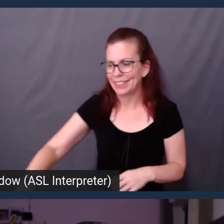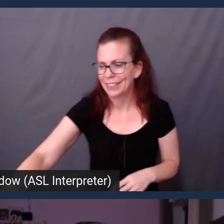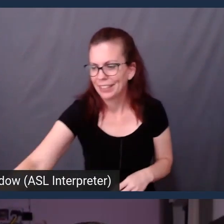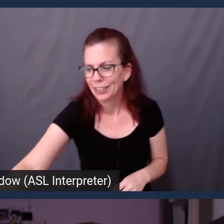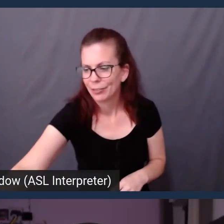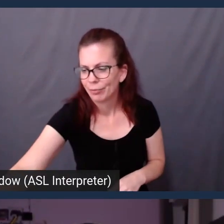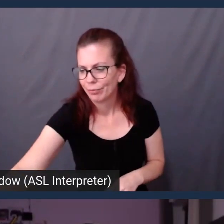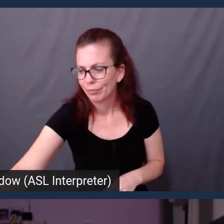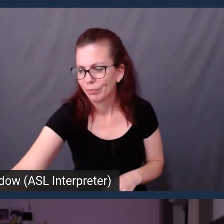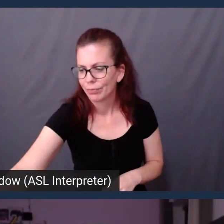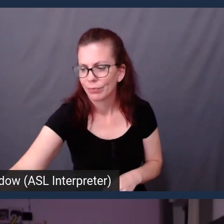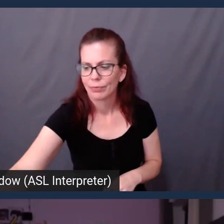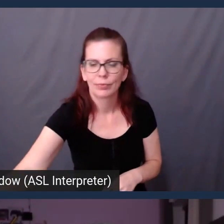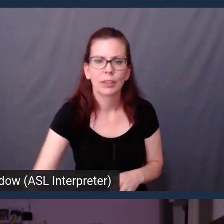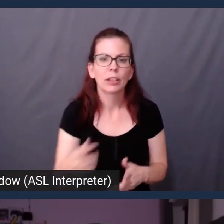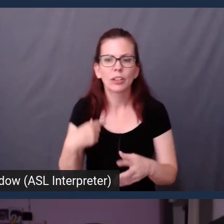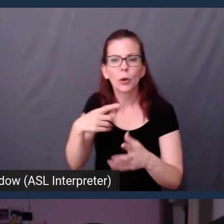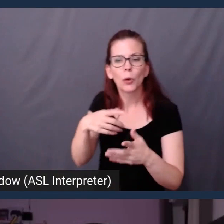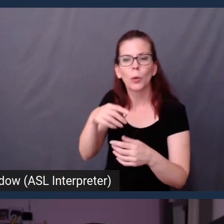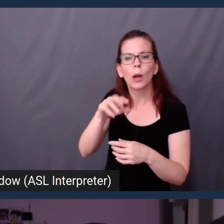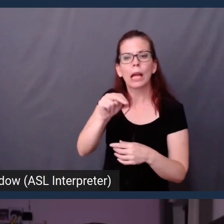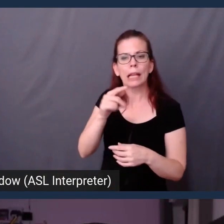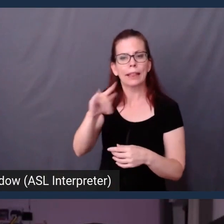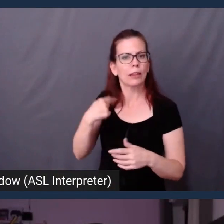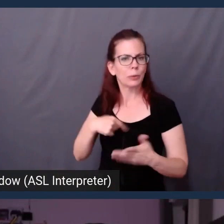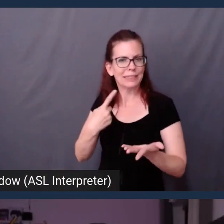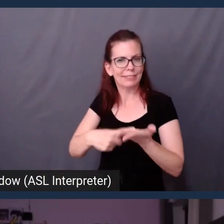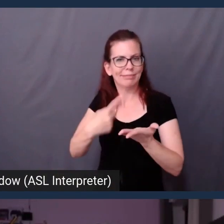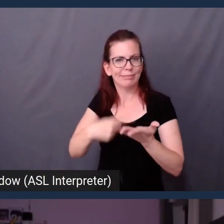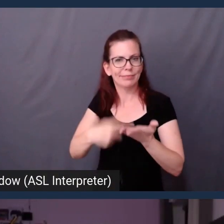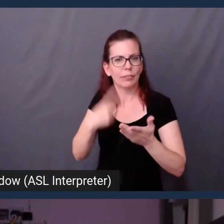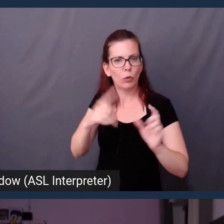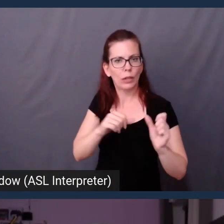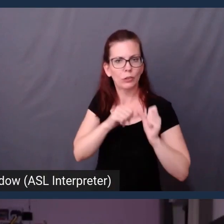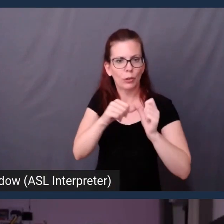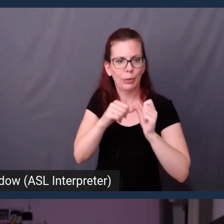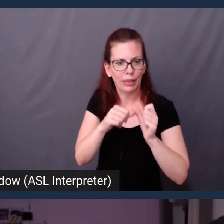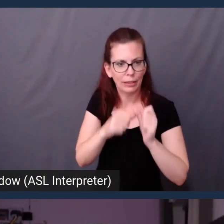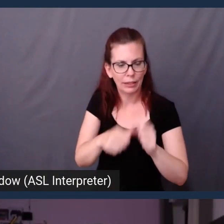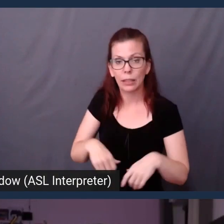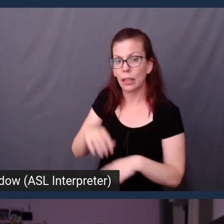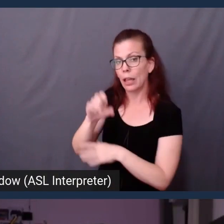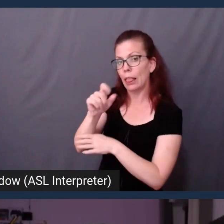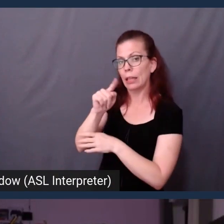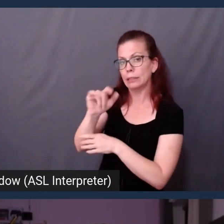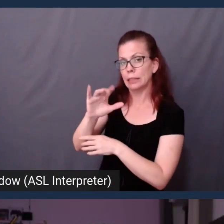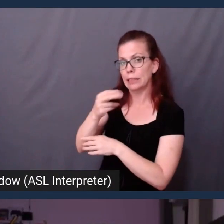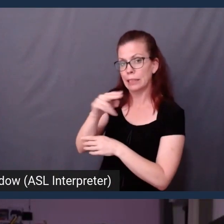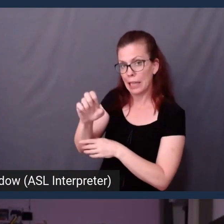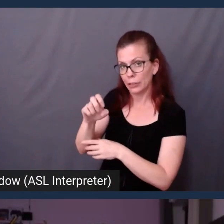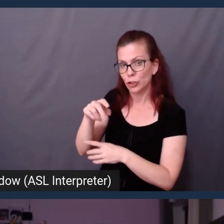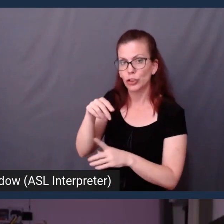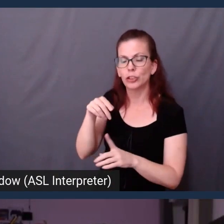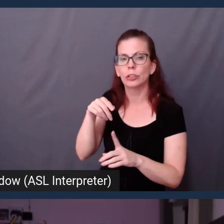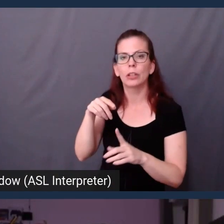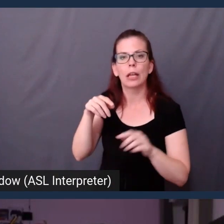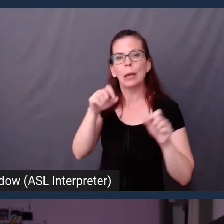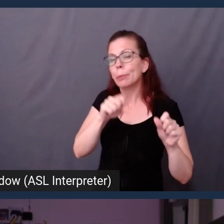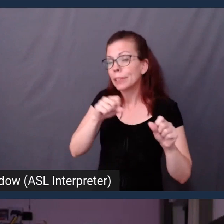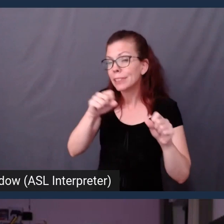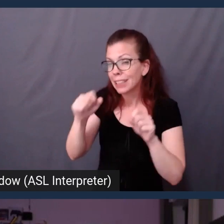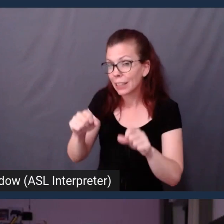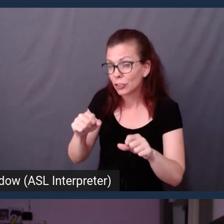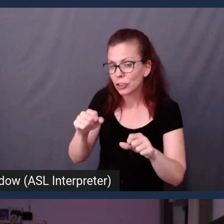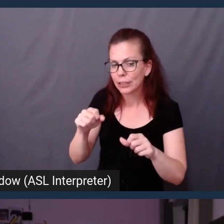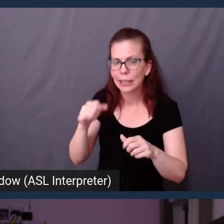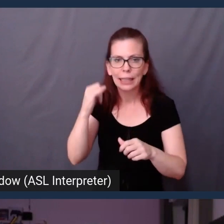different types of dimensions and about durability, and ElastiCache as being potentially,